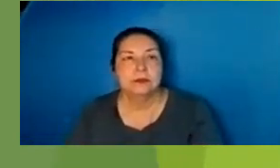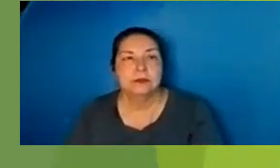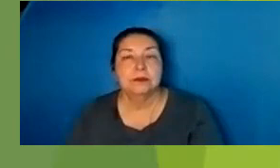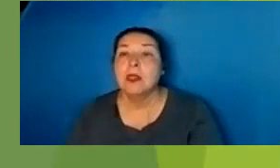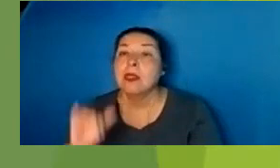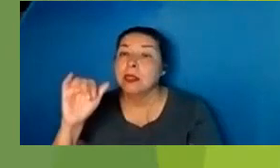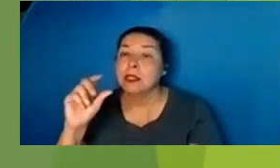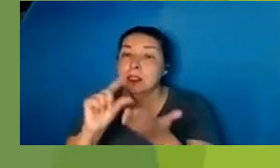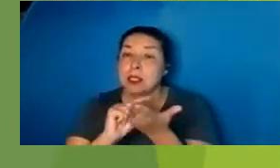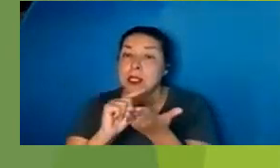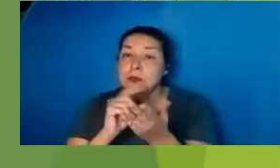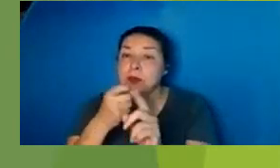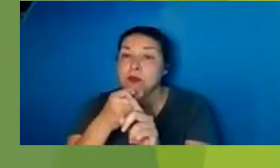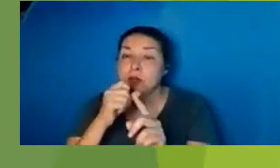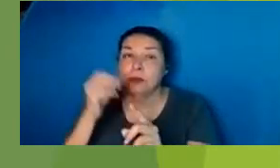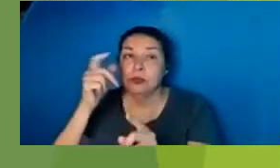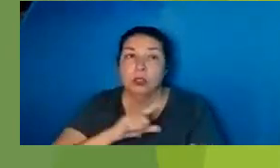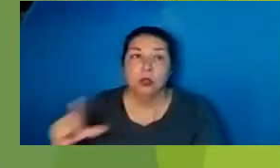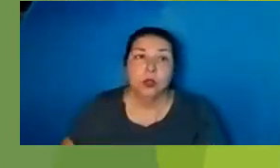This is the Gospel of the Lord.